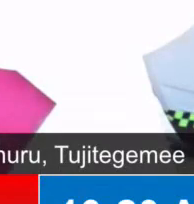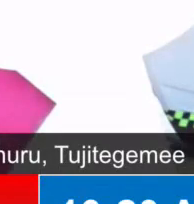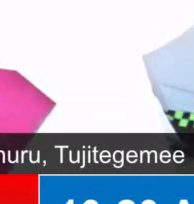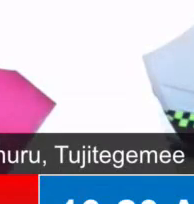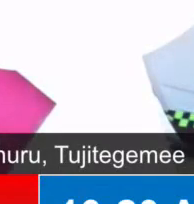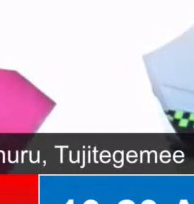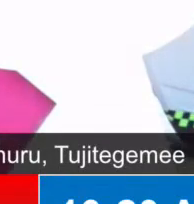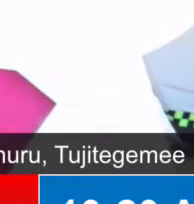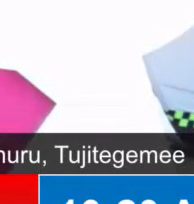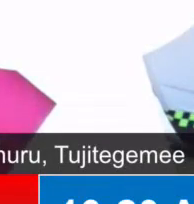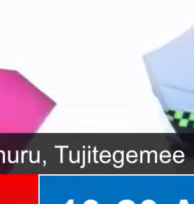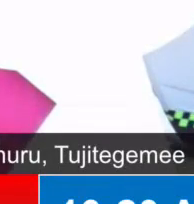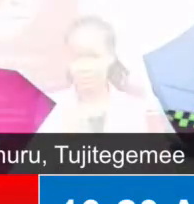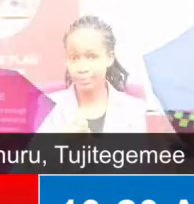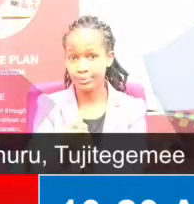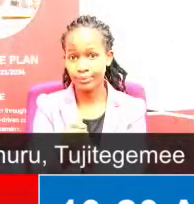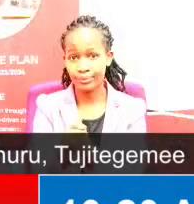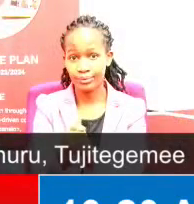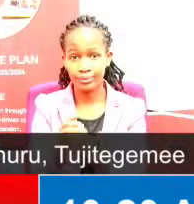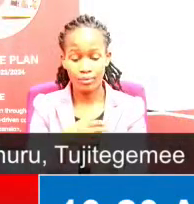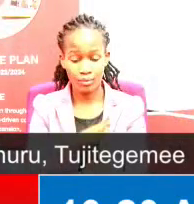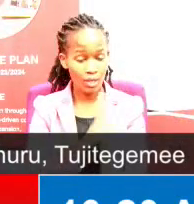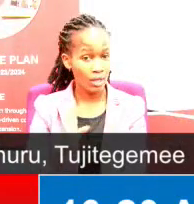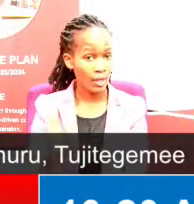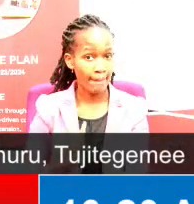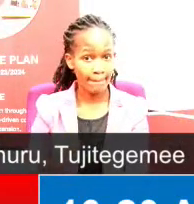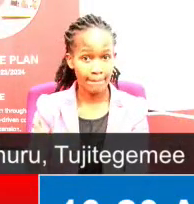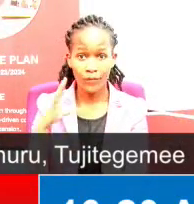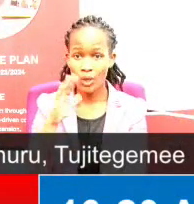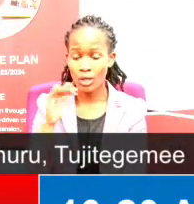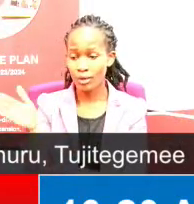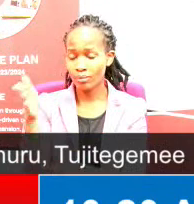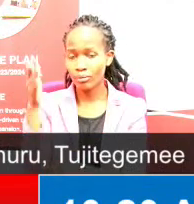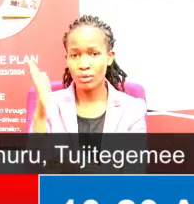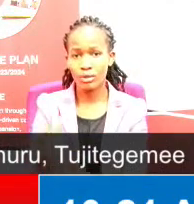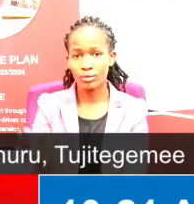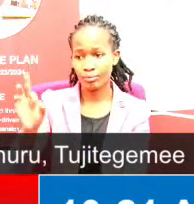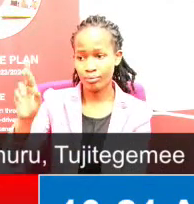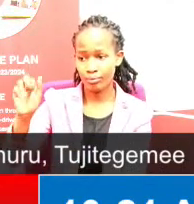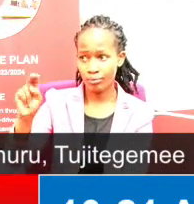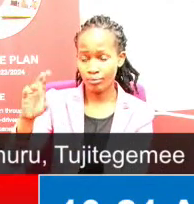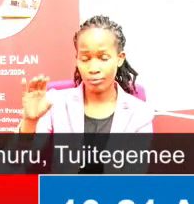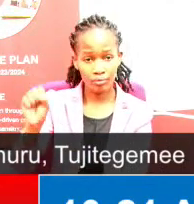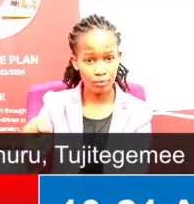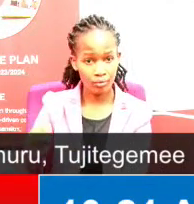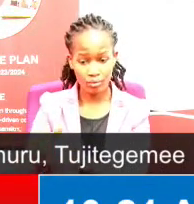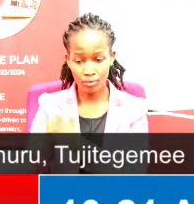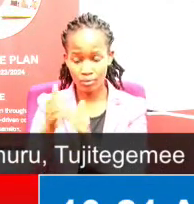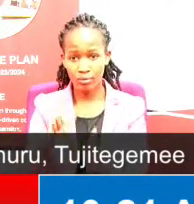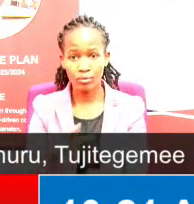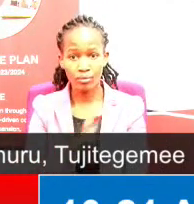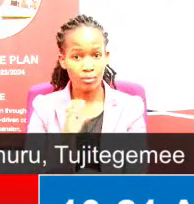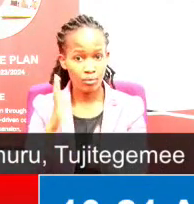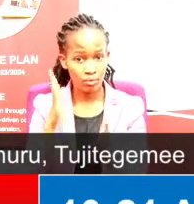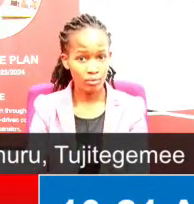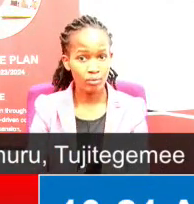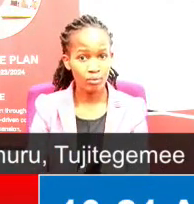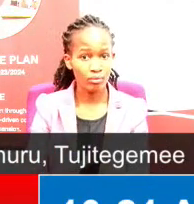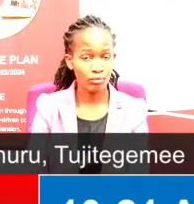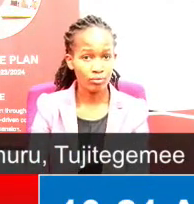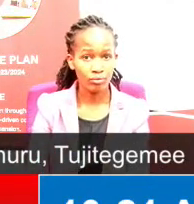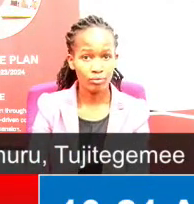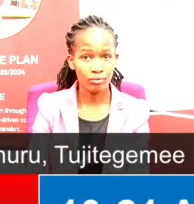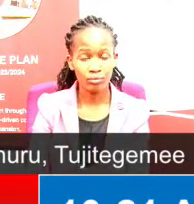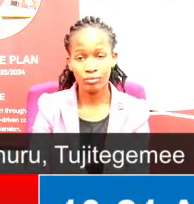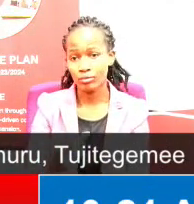Allah, grant our leadership, our board, chaired by Ambassador Francis Muthaura, our senior leaders led by our Commissioner General,